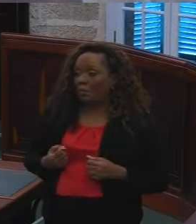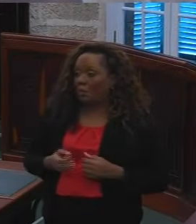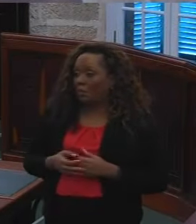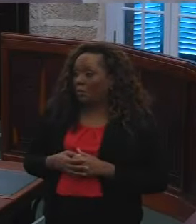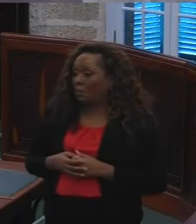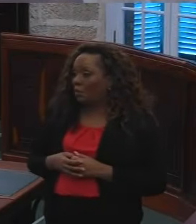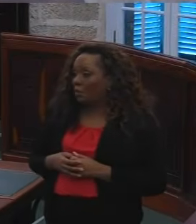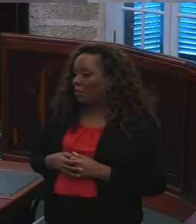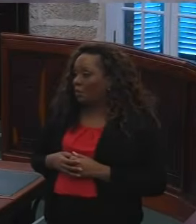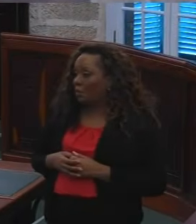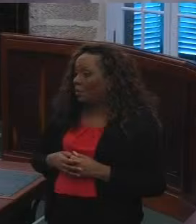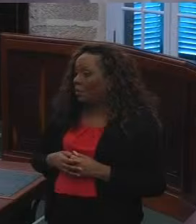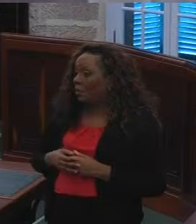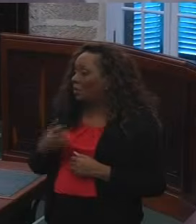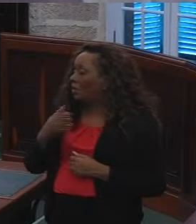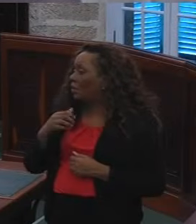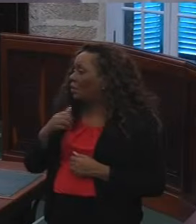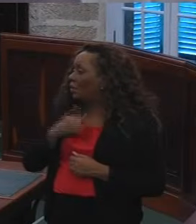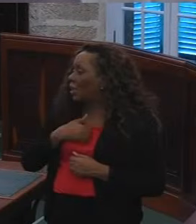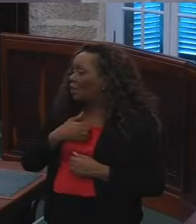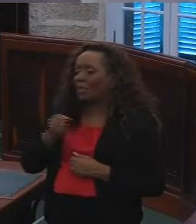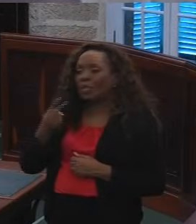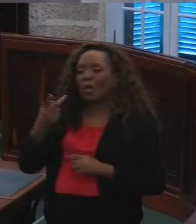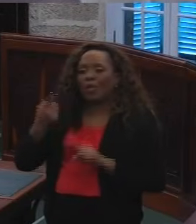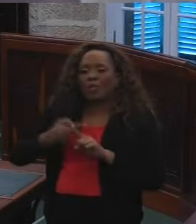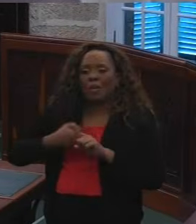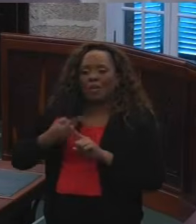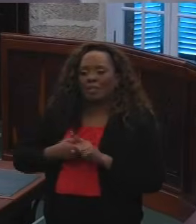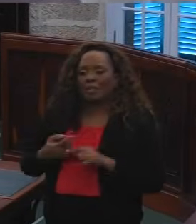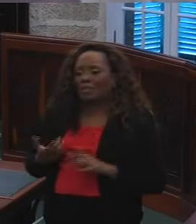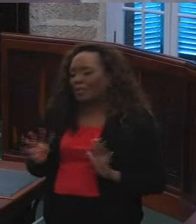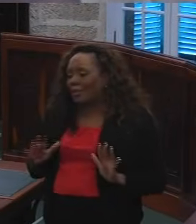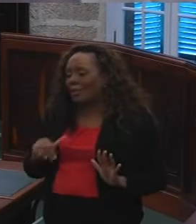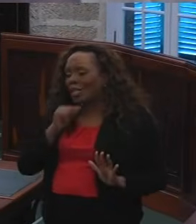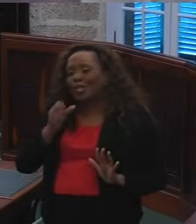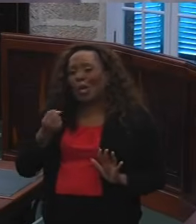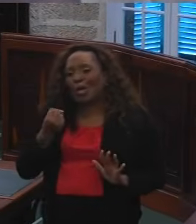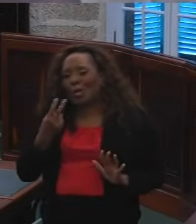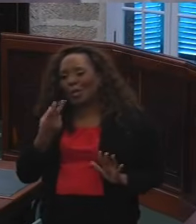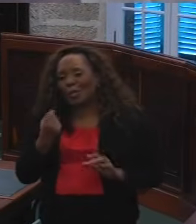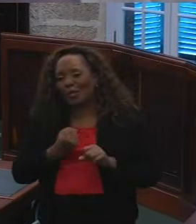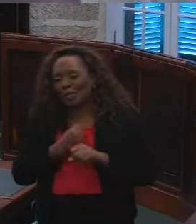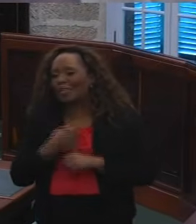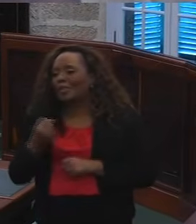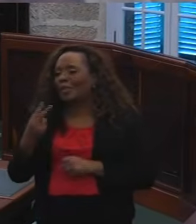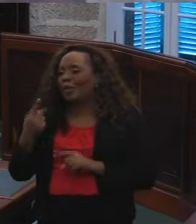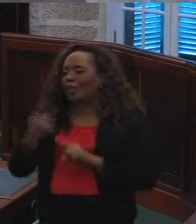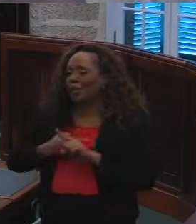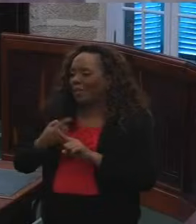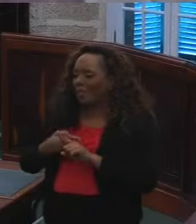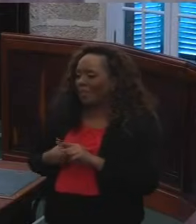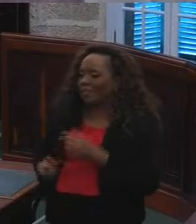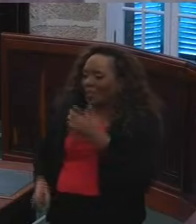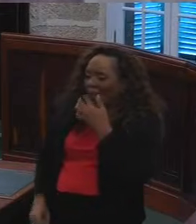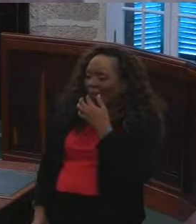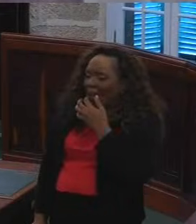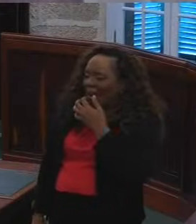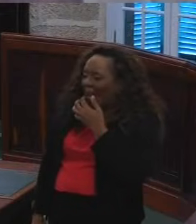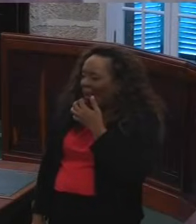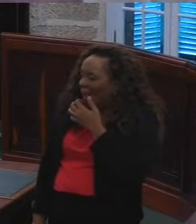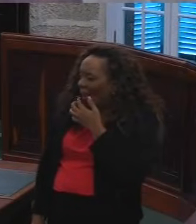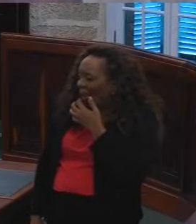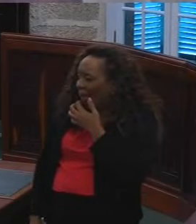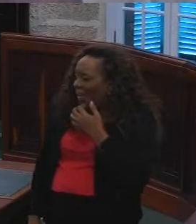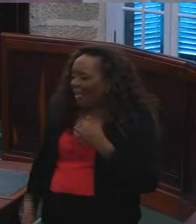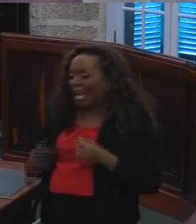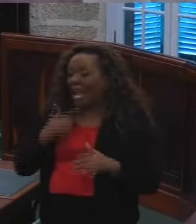months, Honorable Member. 12 months, sorry. Against a cited one given 12 years. So 12 months, which is a calendar year